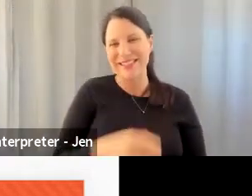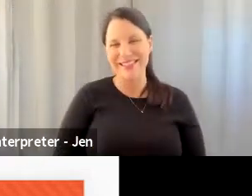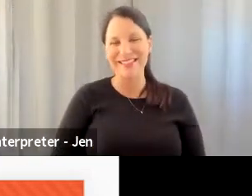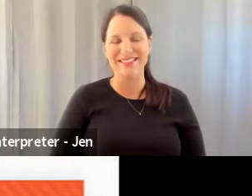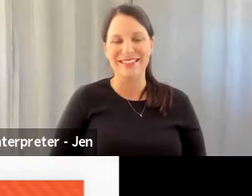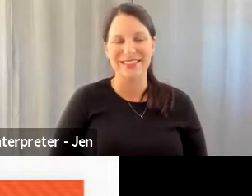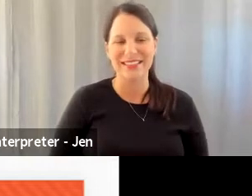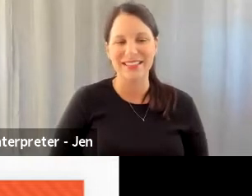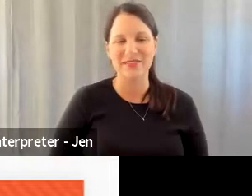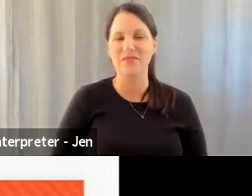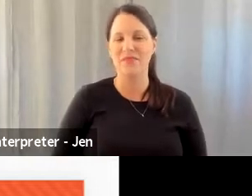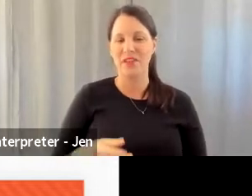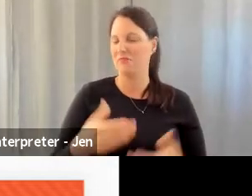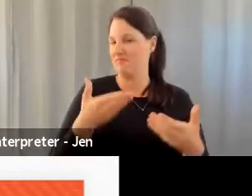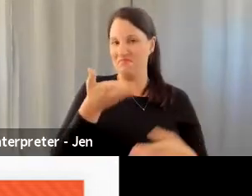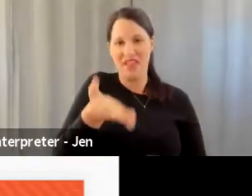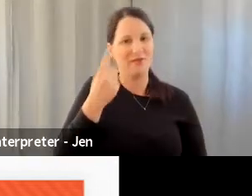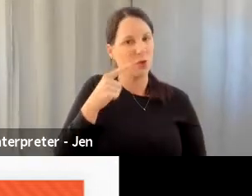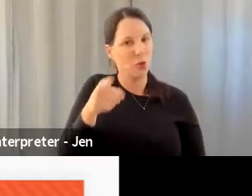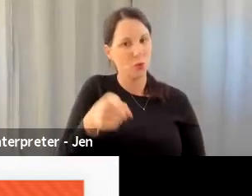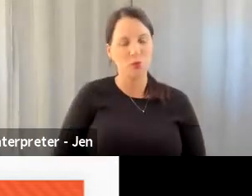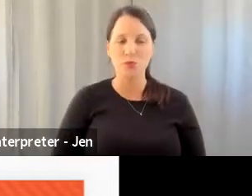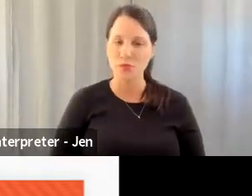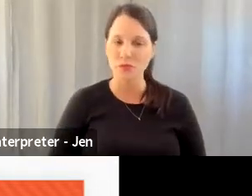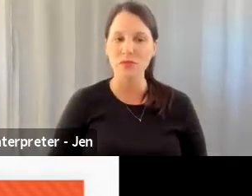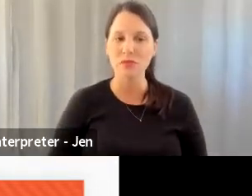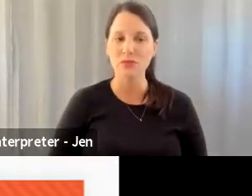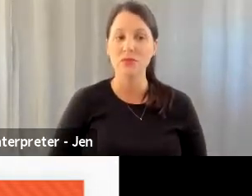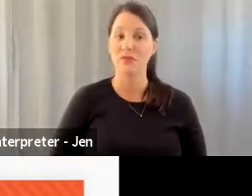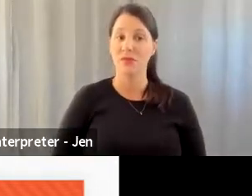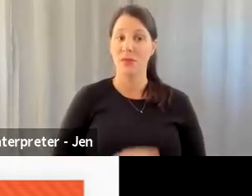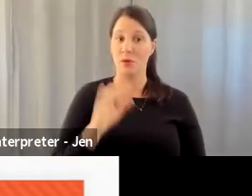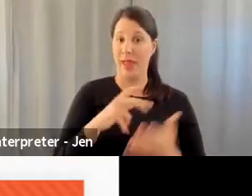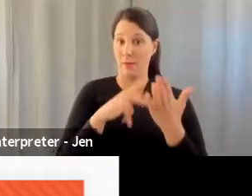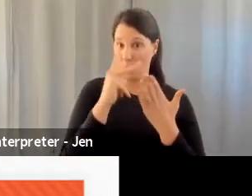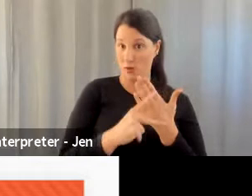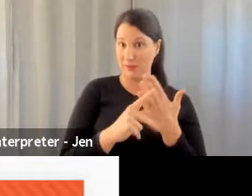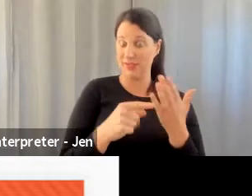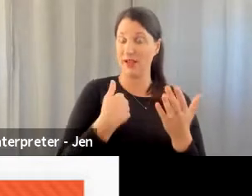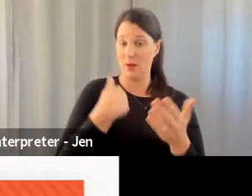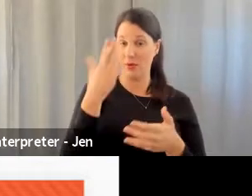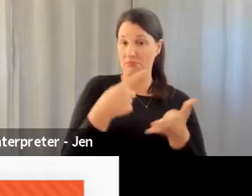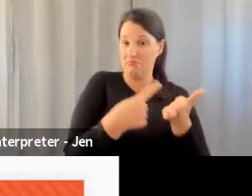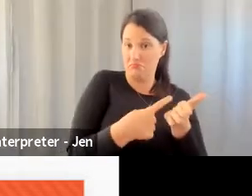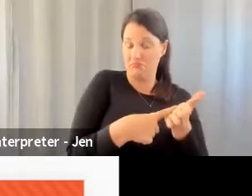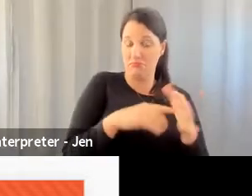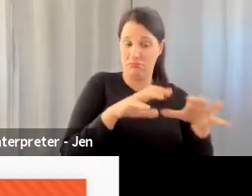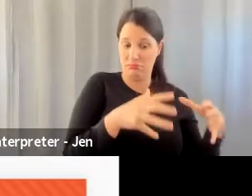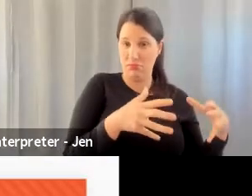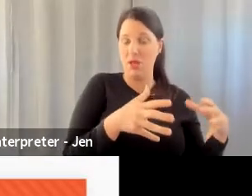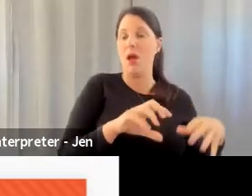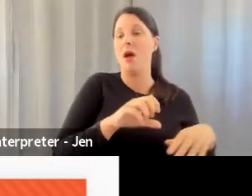and they're there to help you guys. So those are the programs that I'm going to go over. We have one more program